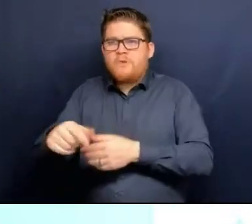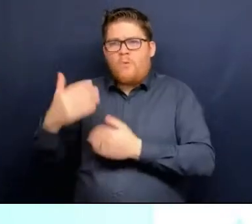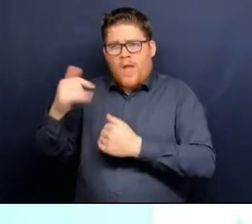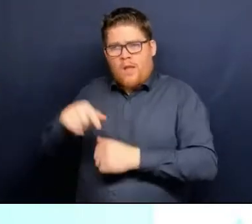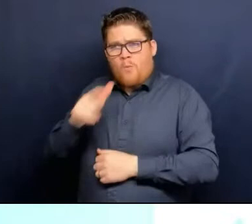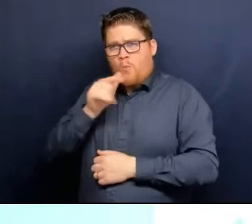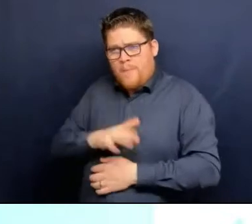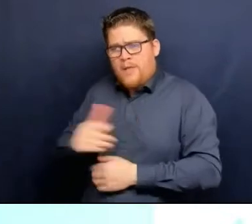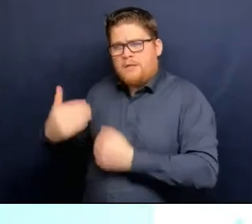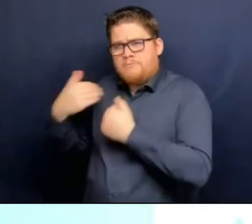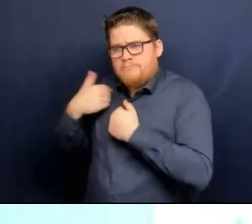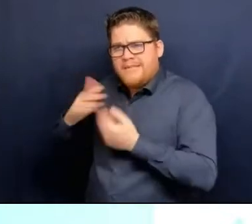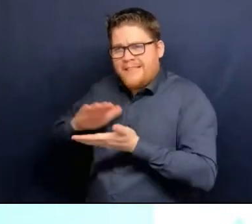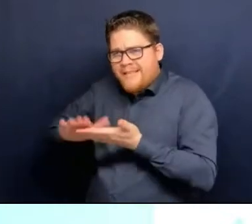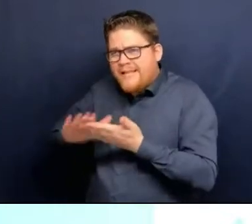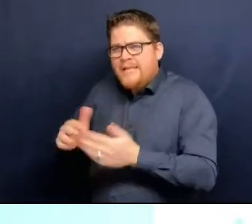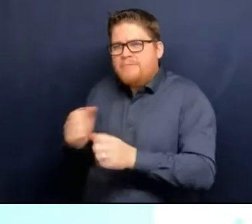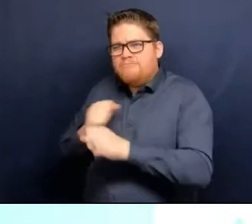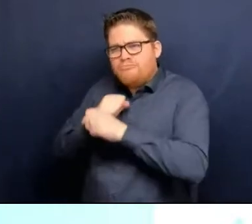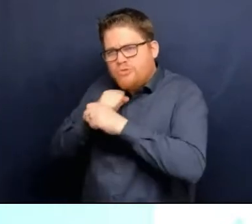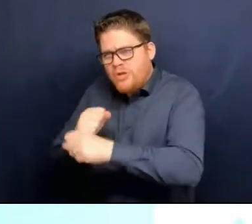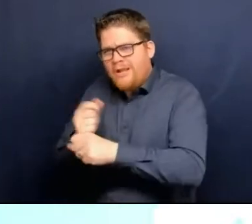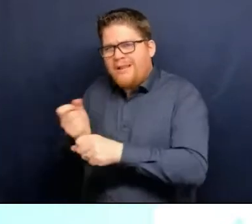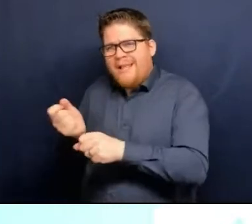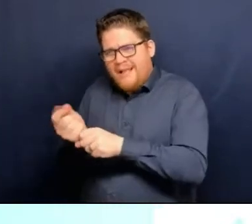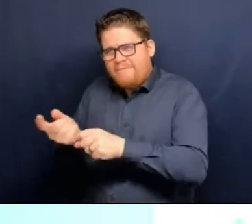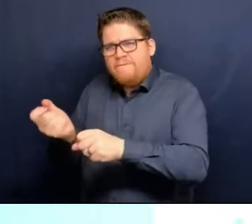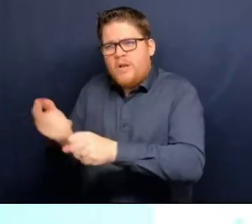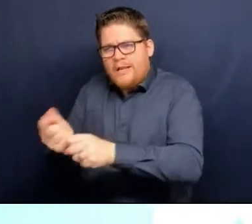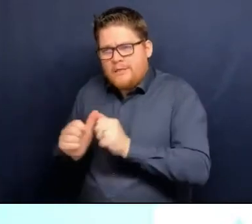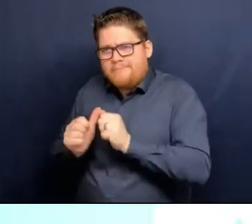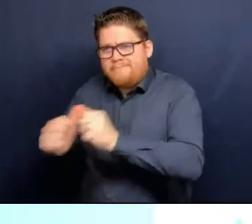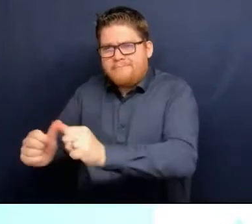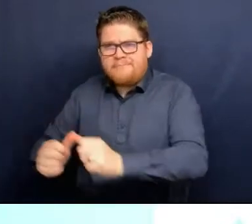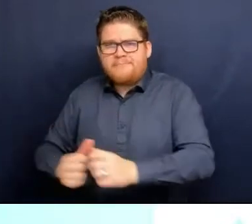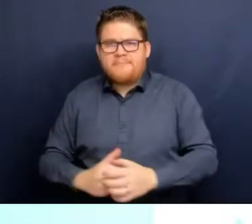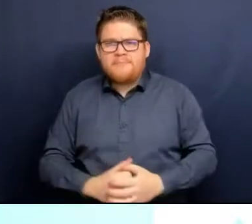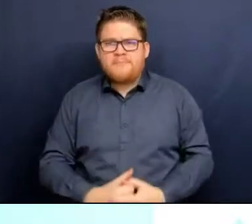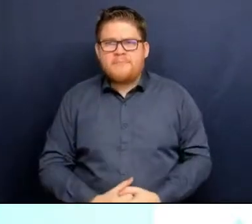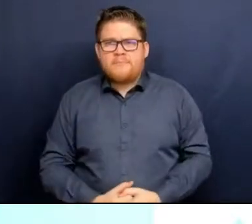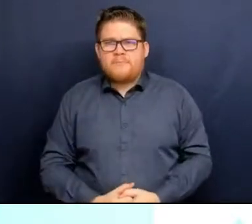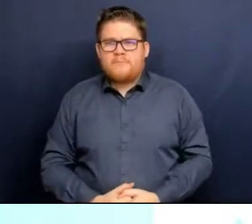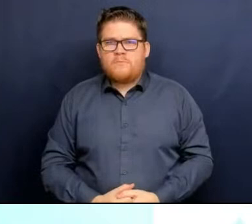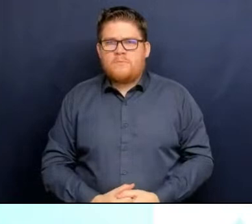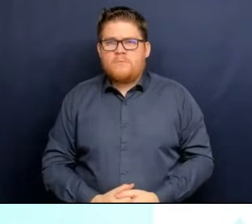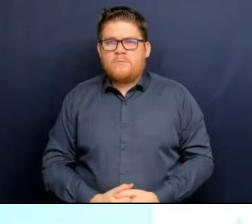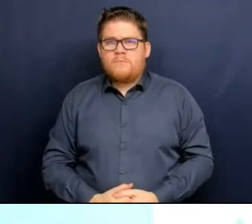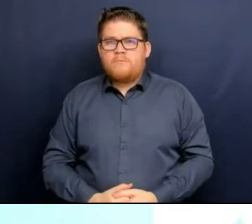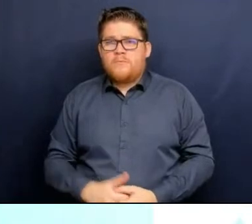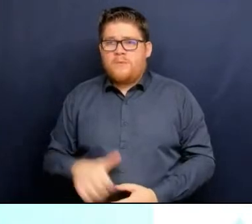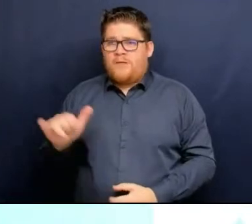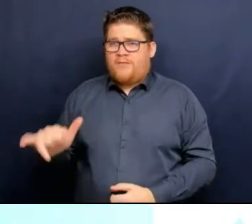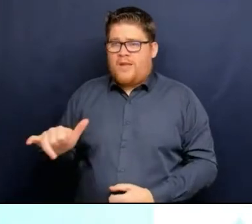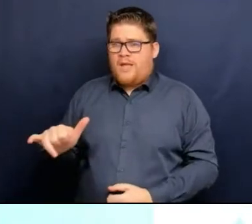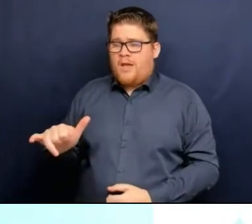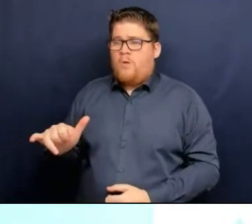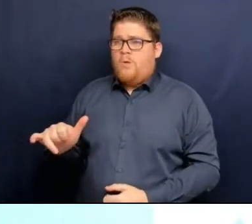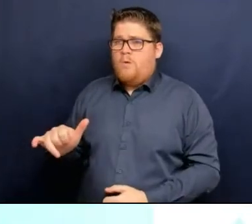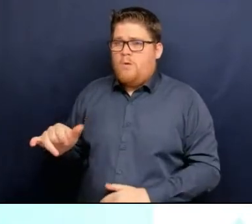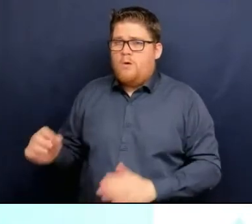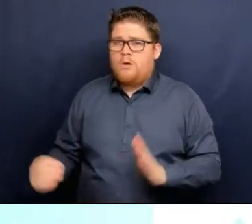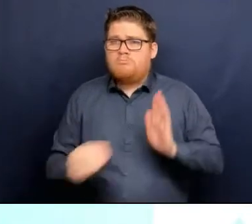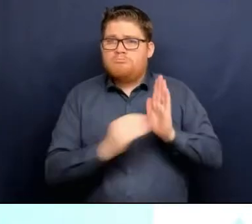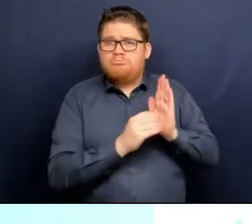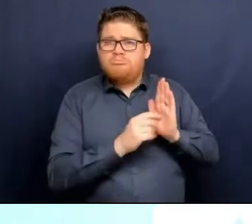The action plan demonstrates that we were here for a purpose when we unanimously, all members of this House, joined by leaders of the